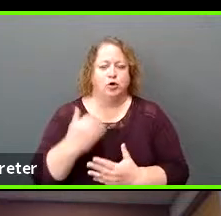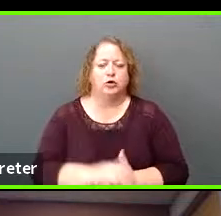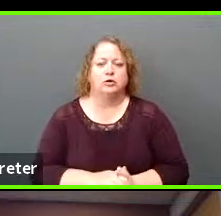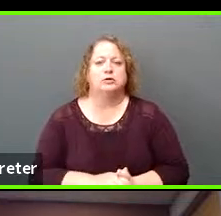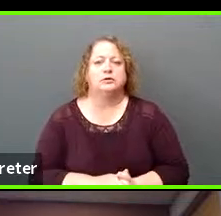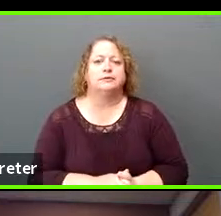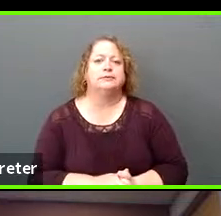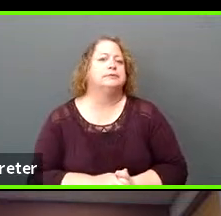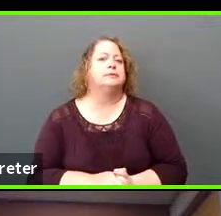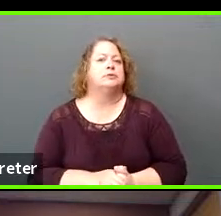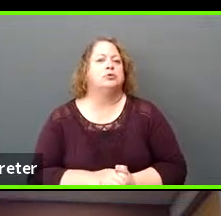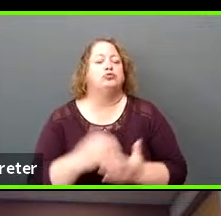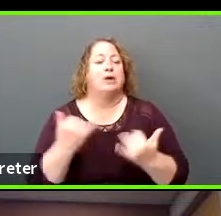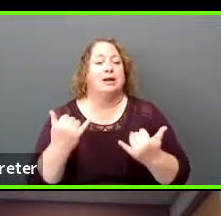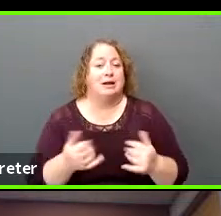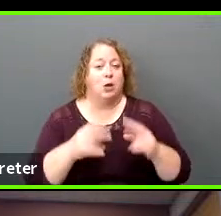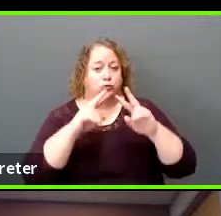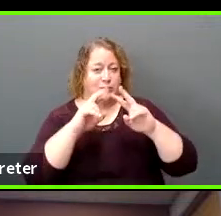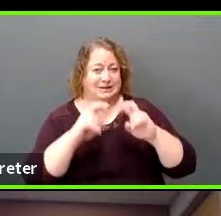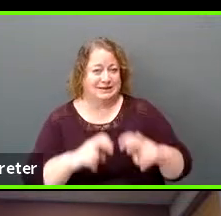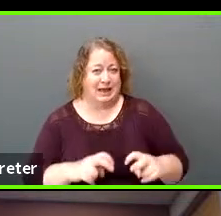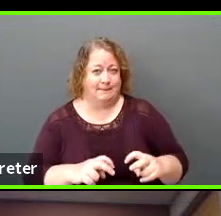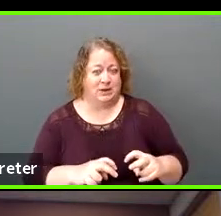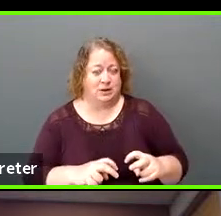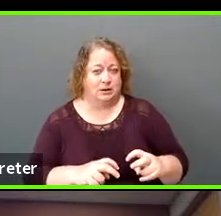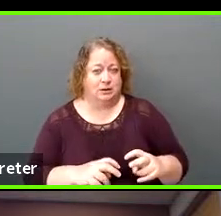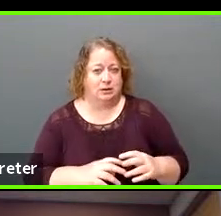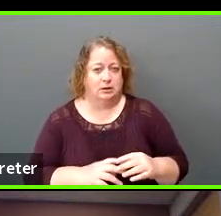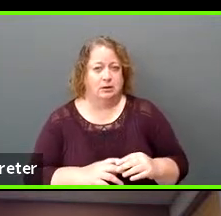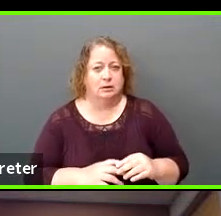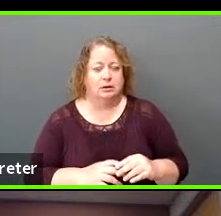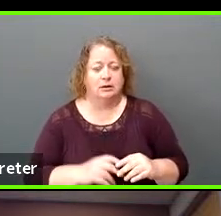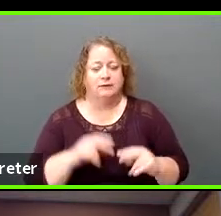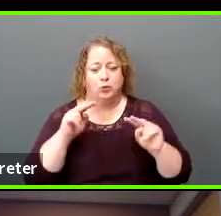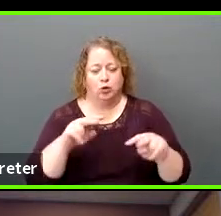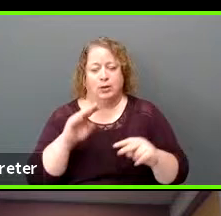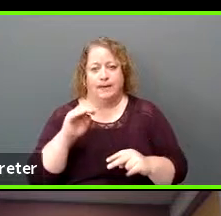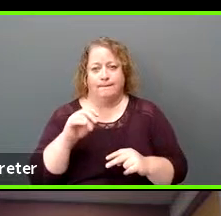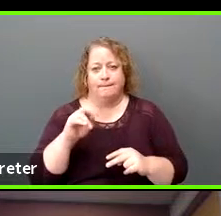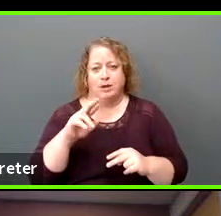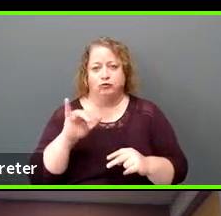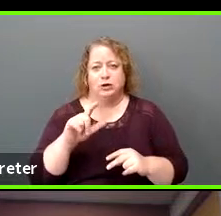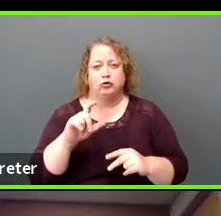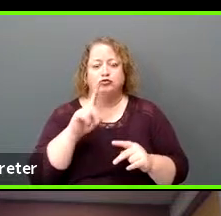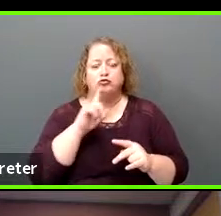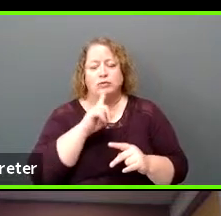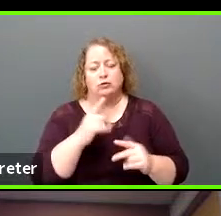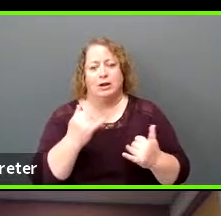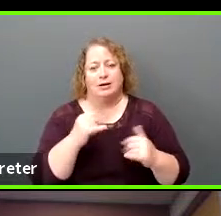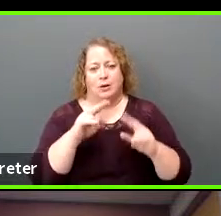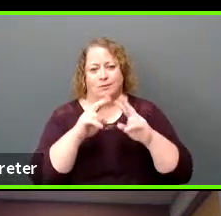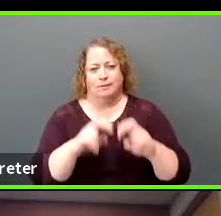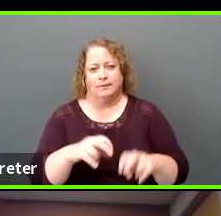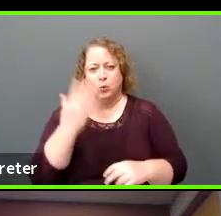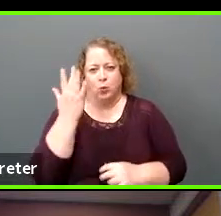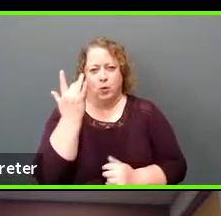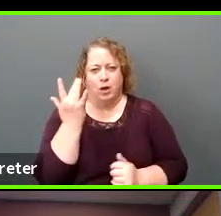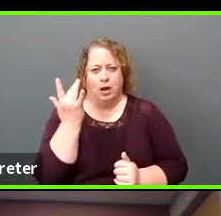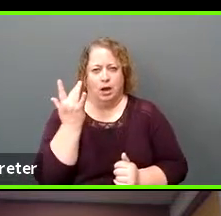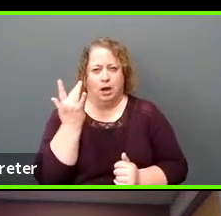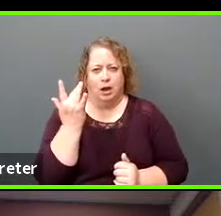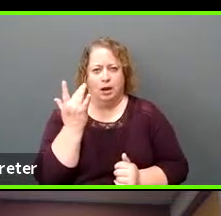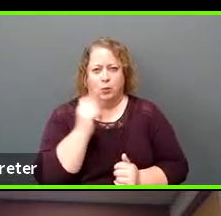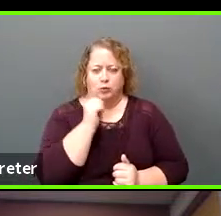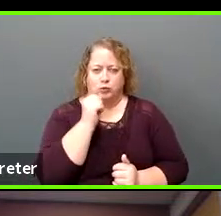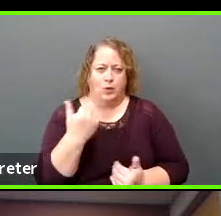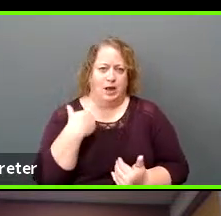you're to examine right now, and if you look there at the metric, really to examine right now on why